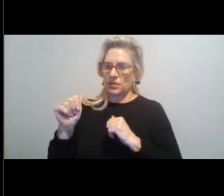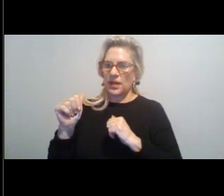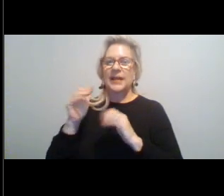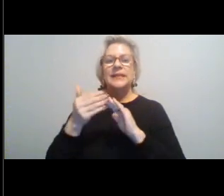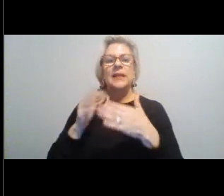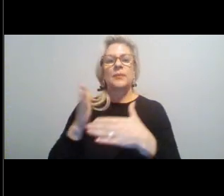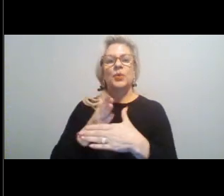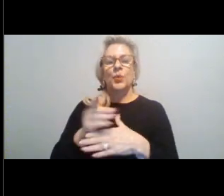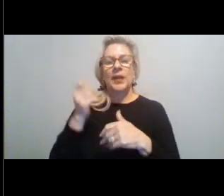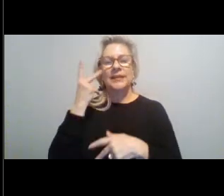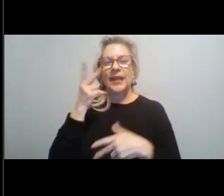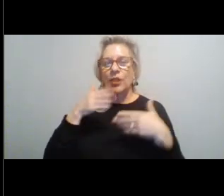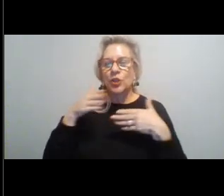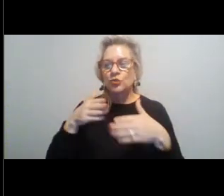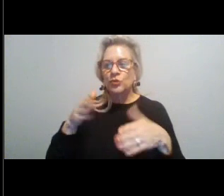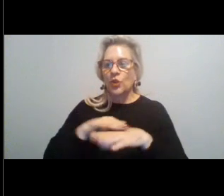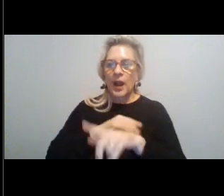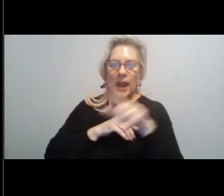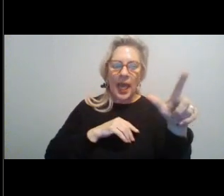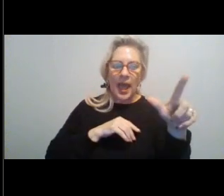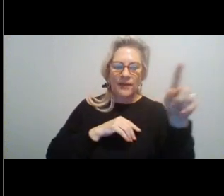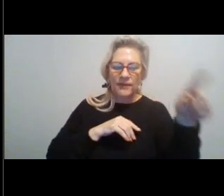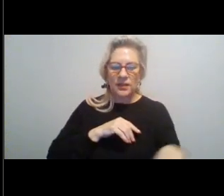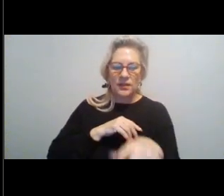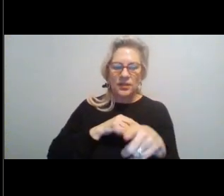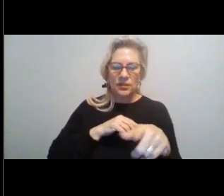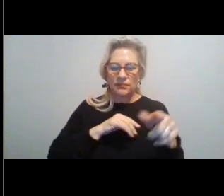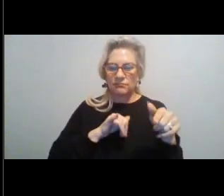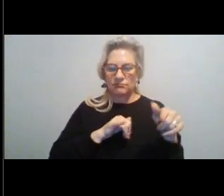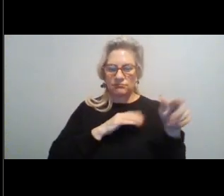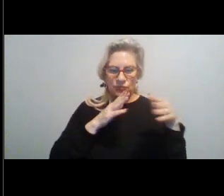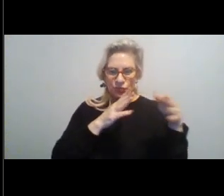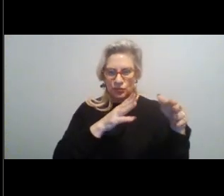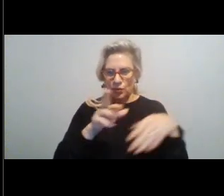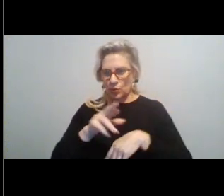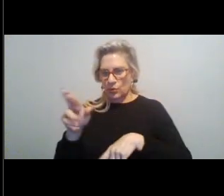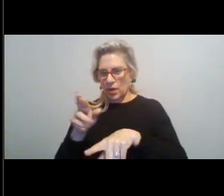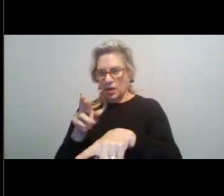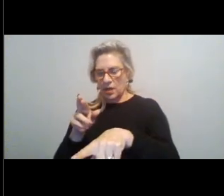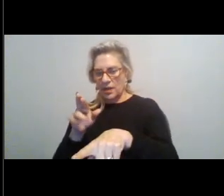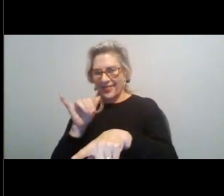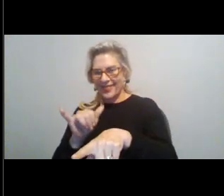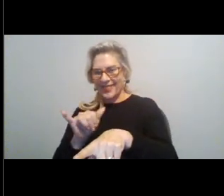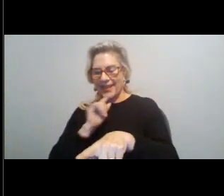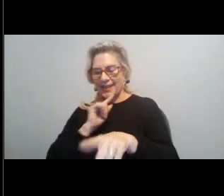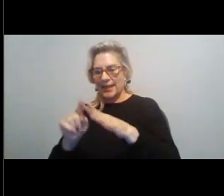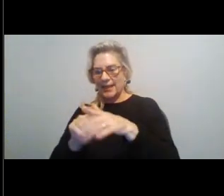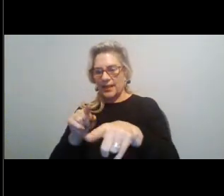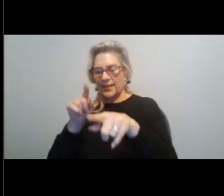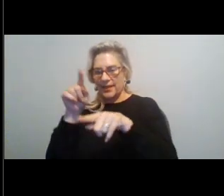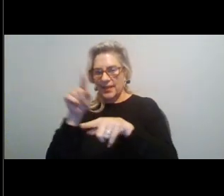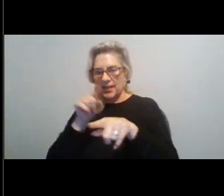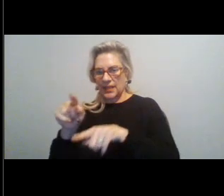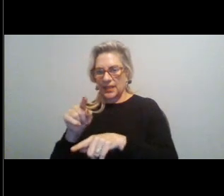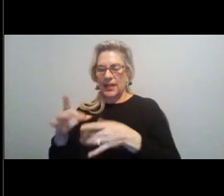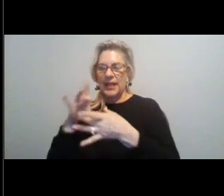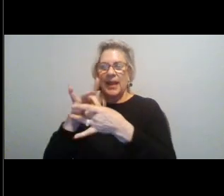can see all the streets on the left that are the universe of our streets, and on the right, we've designated these streets as local connecting